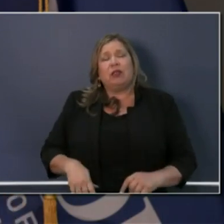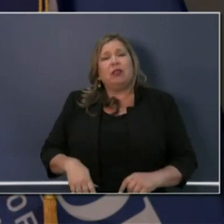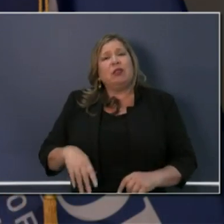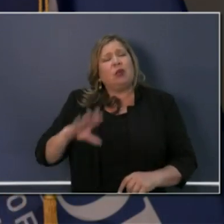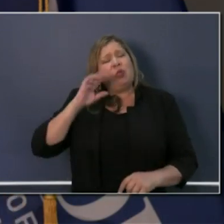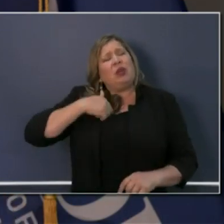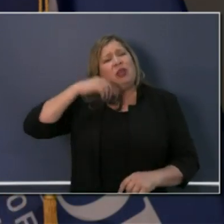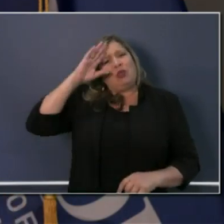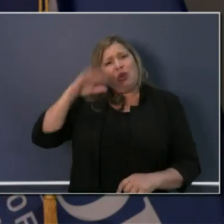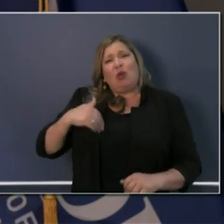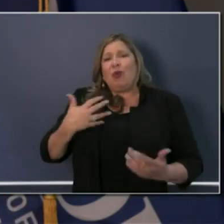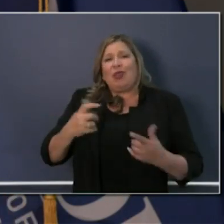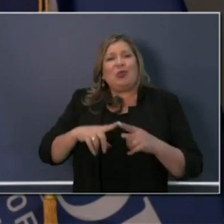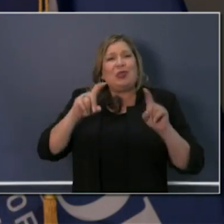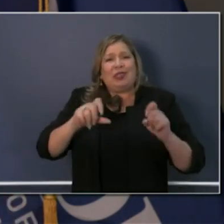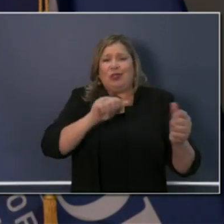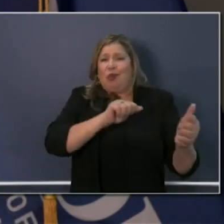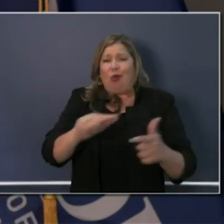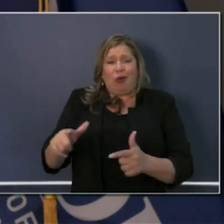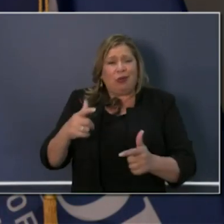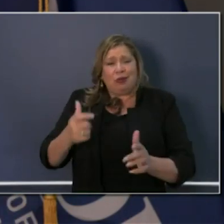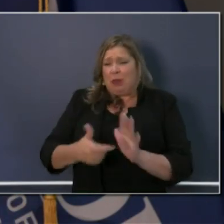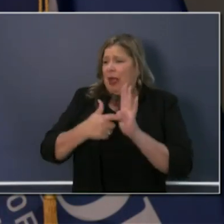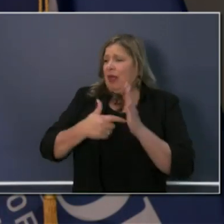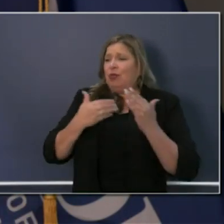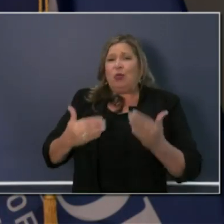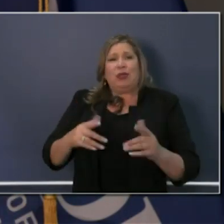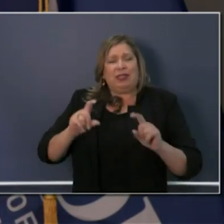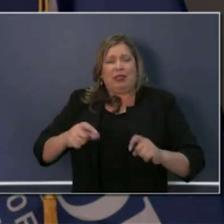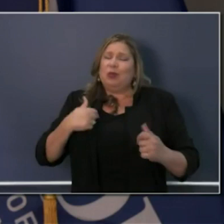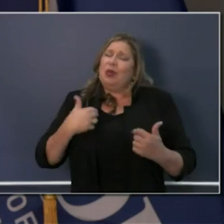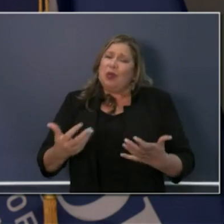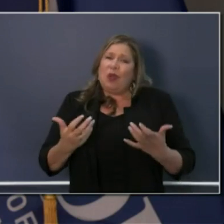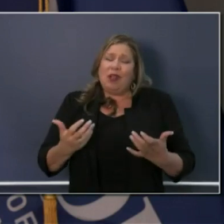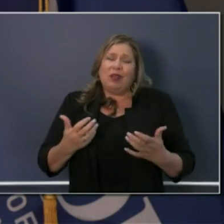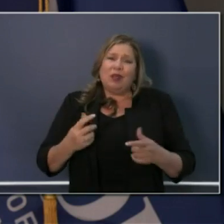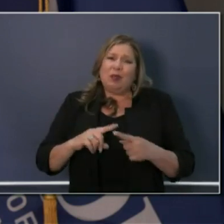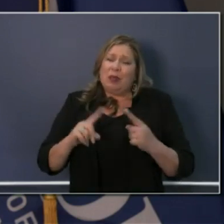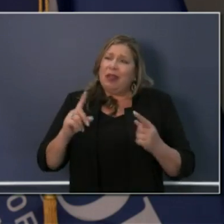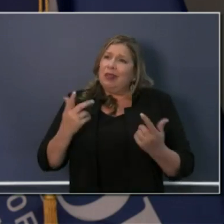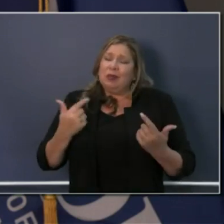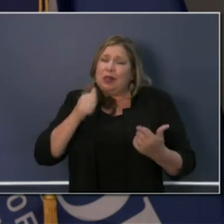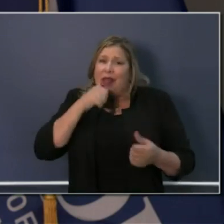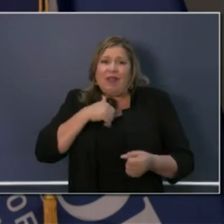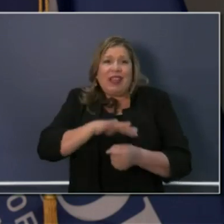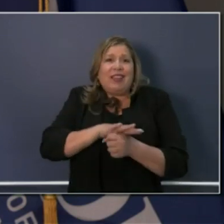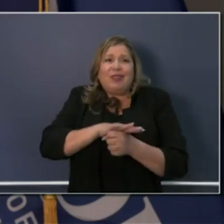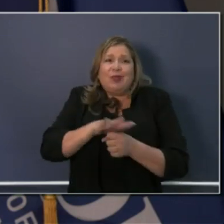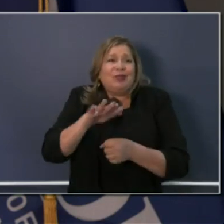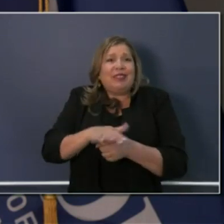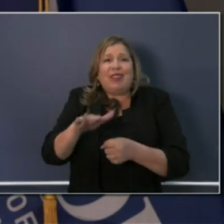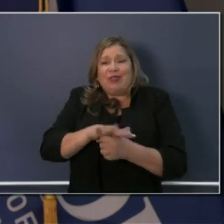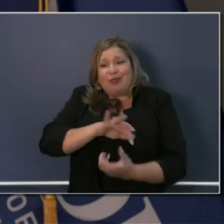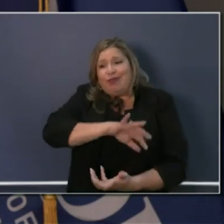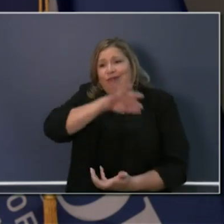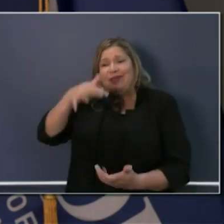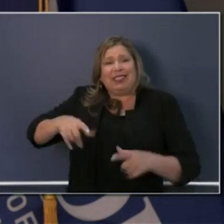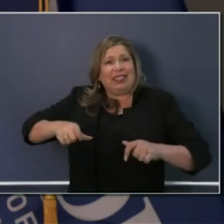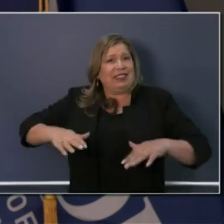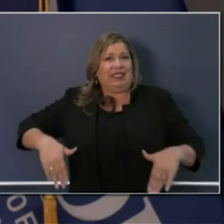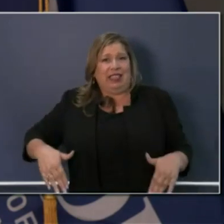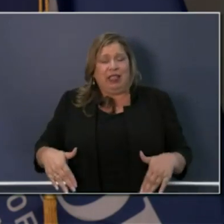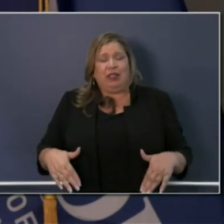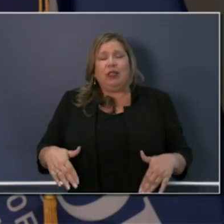everybody on demand, we certainly do, until we have the abundance of tests, we want to be more strategic and do the